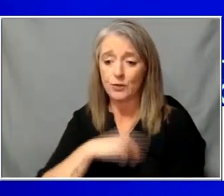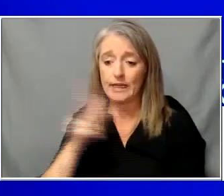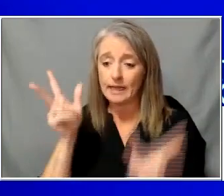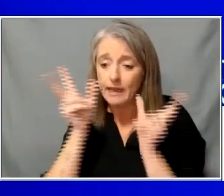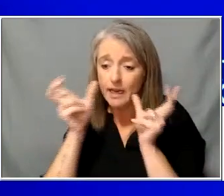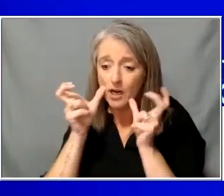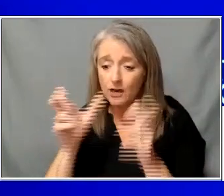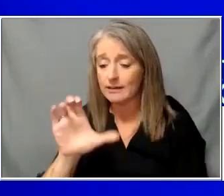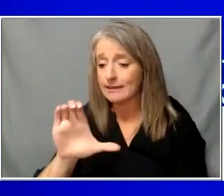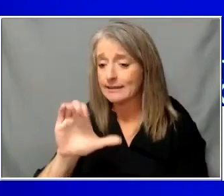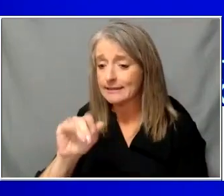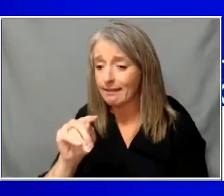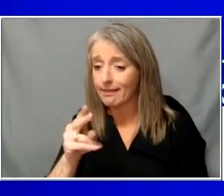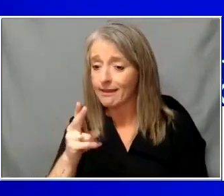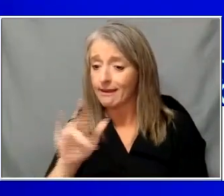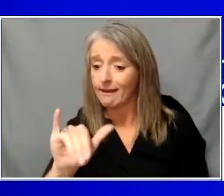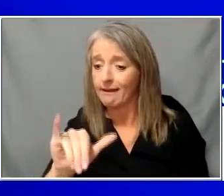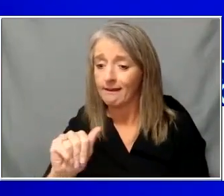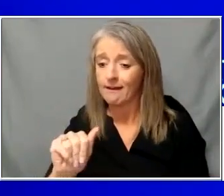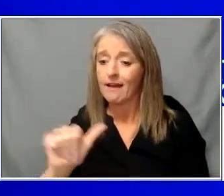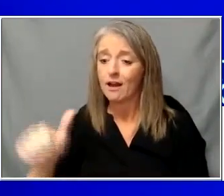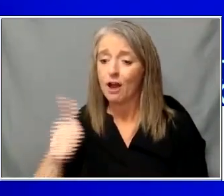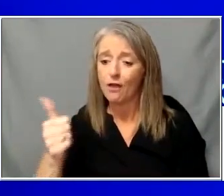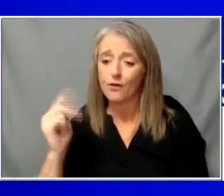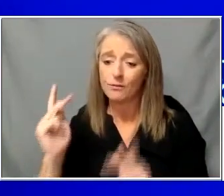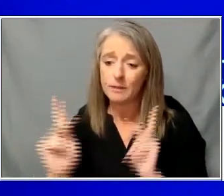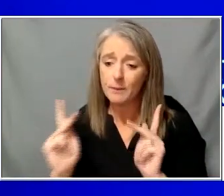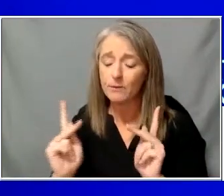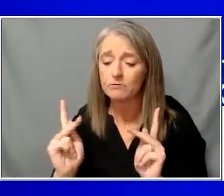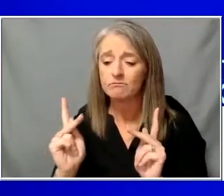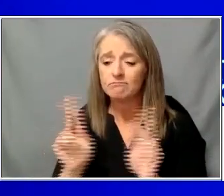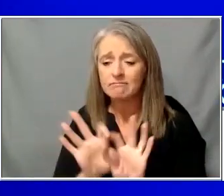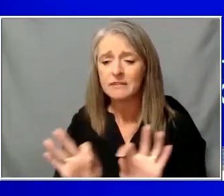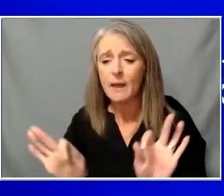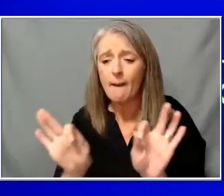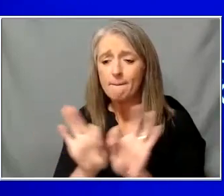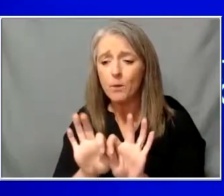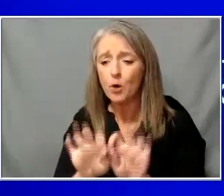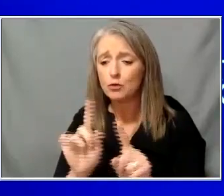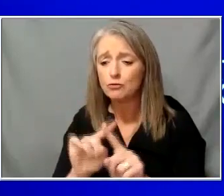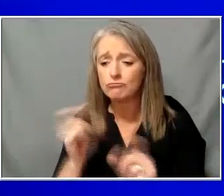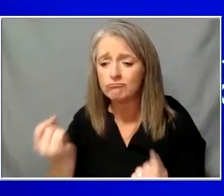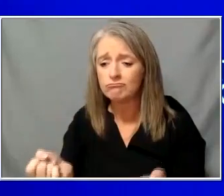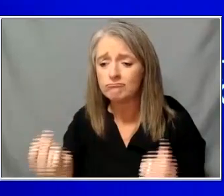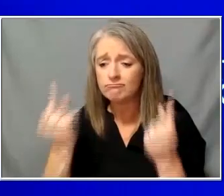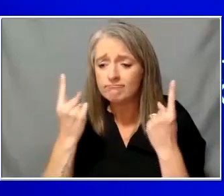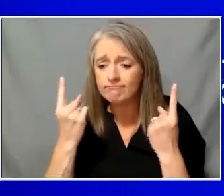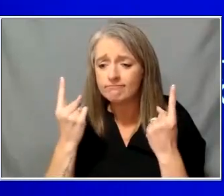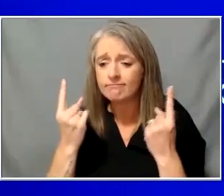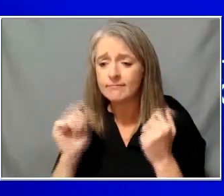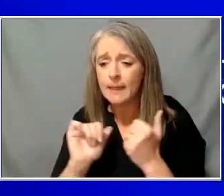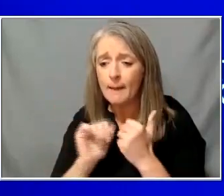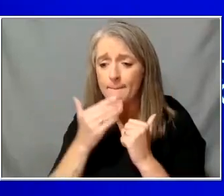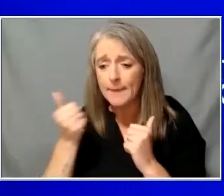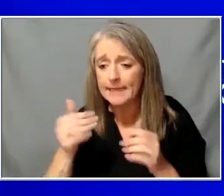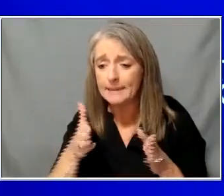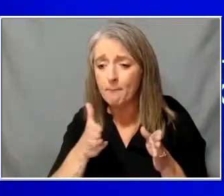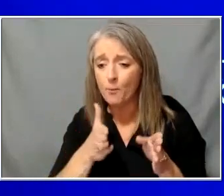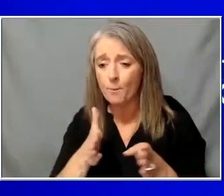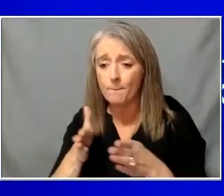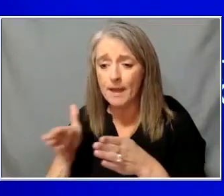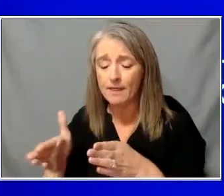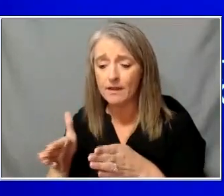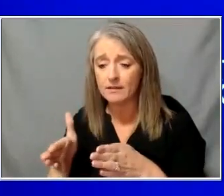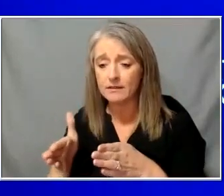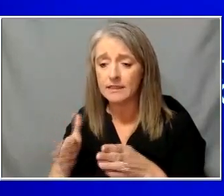Cynthia and so many other times. And I was going to just say it's important to understand the best method to go about this is the